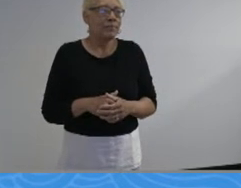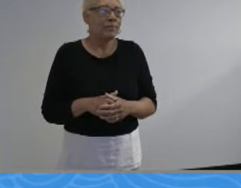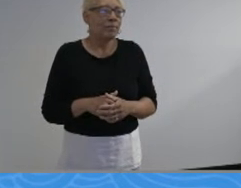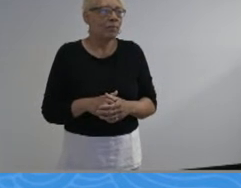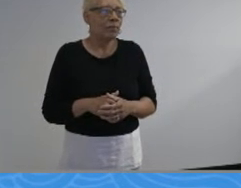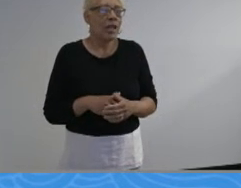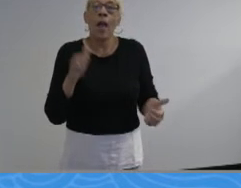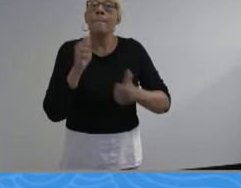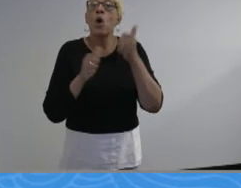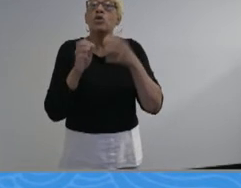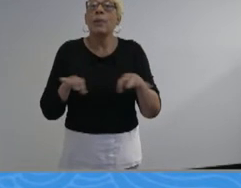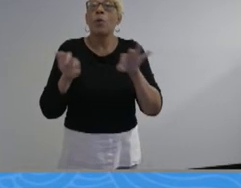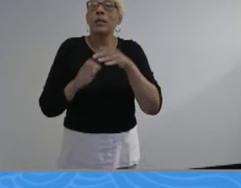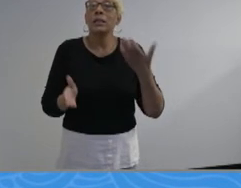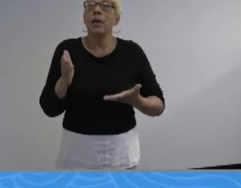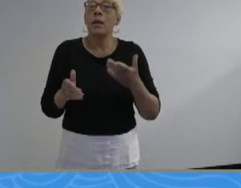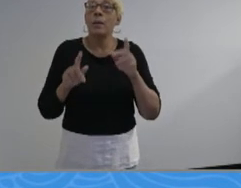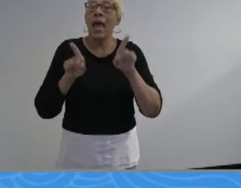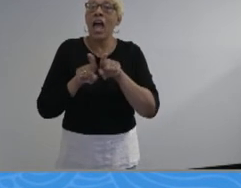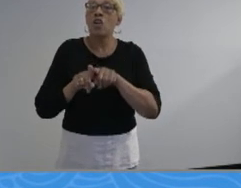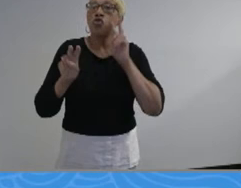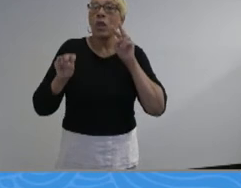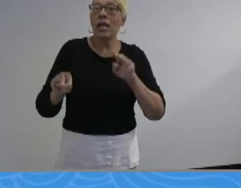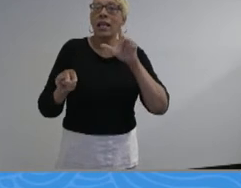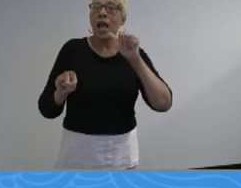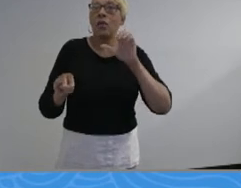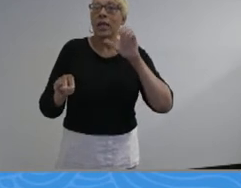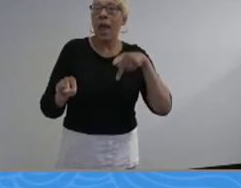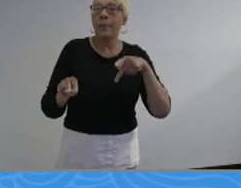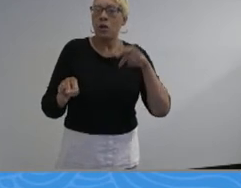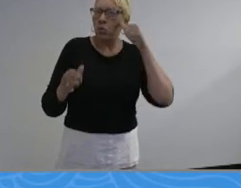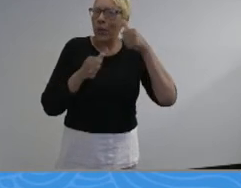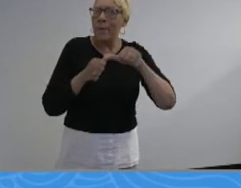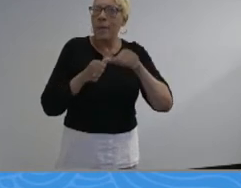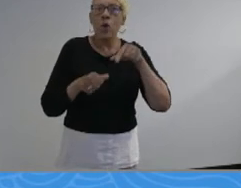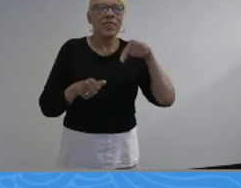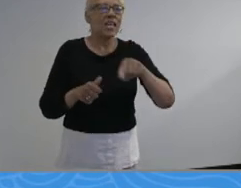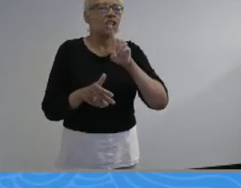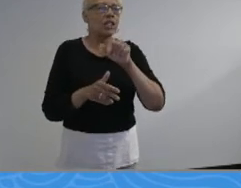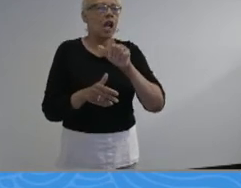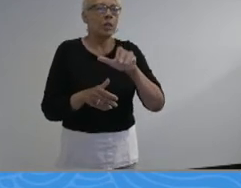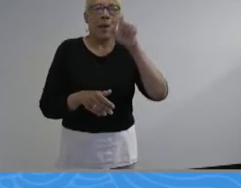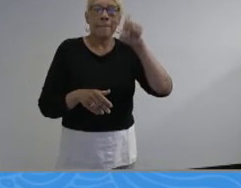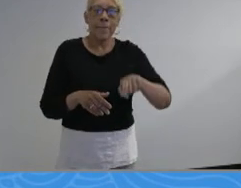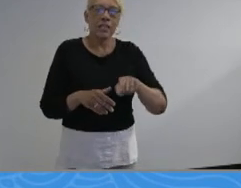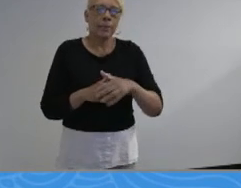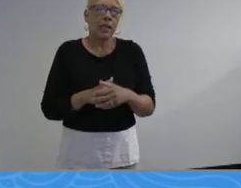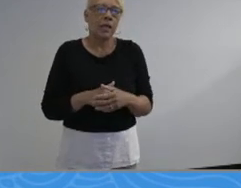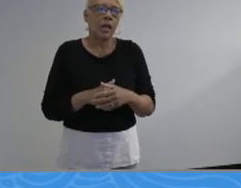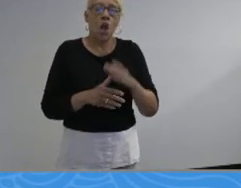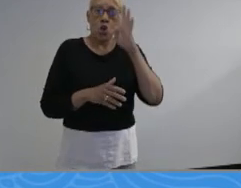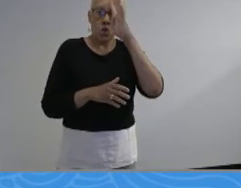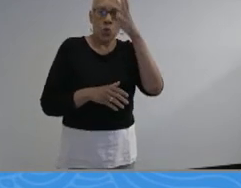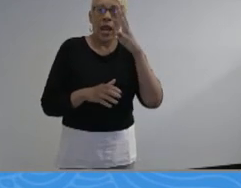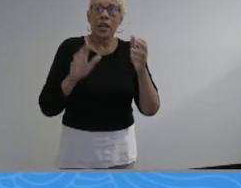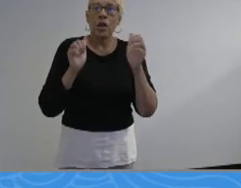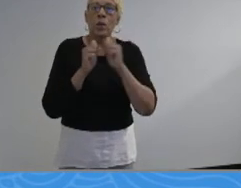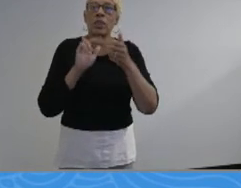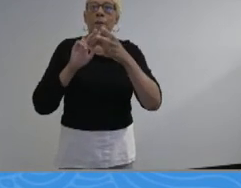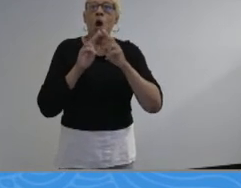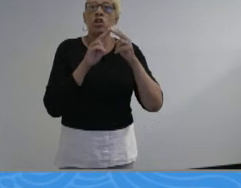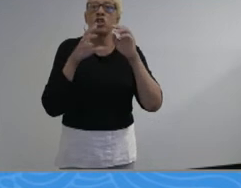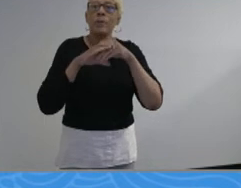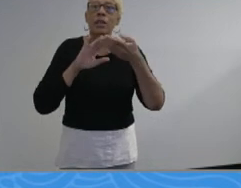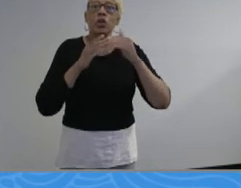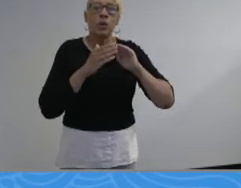Perhaps most importantly, as you look at the LCAP, remember that this is a document that must be created in partnership with